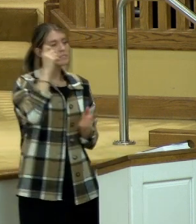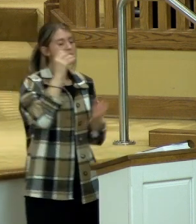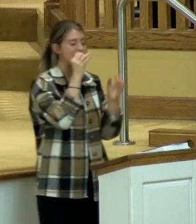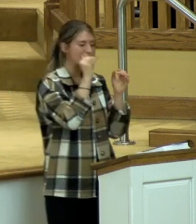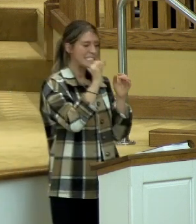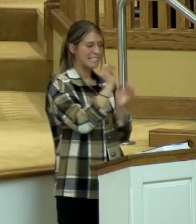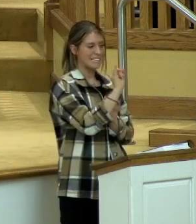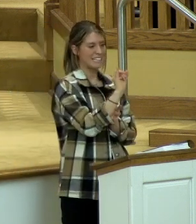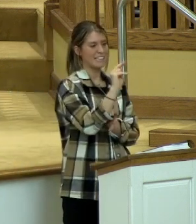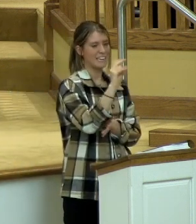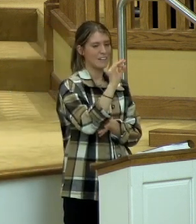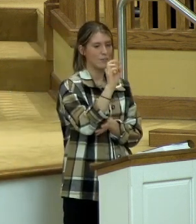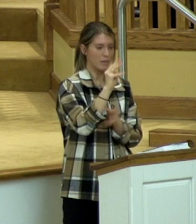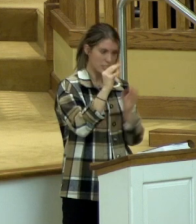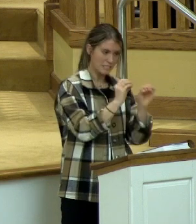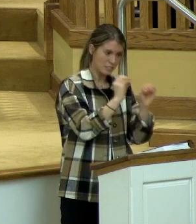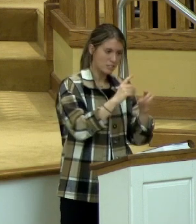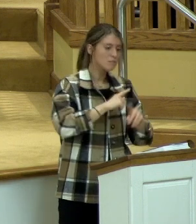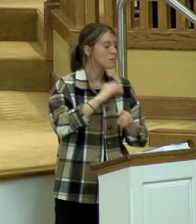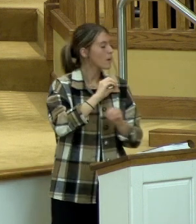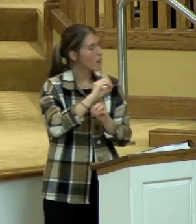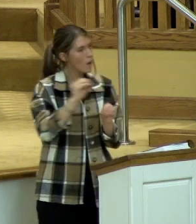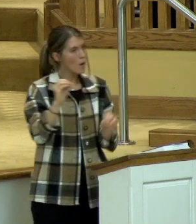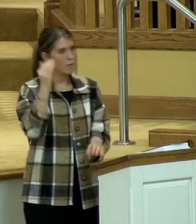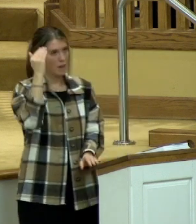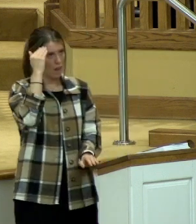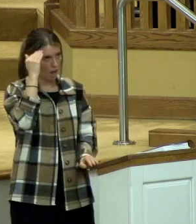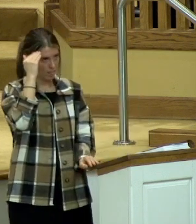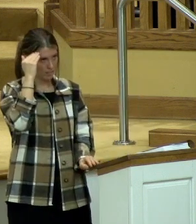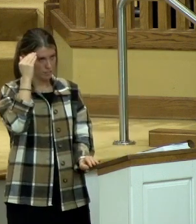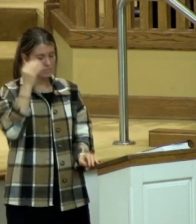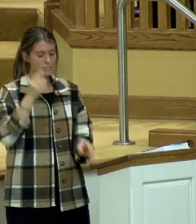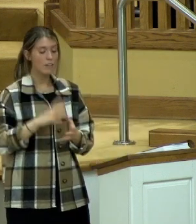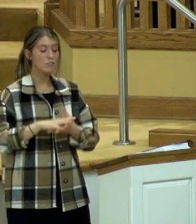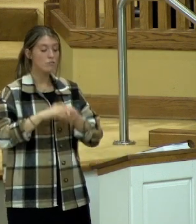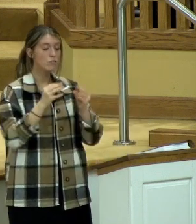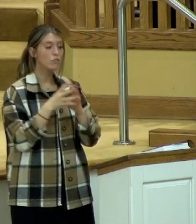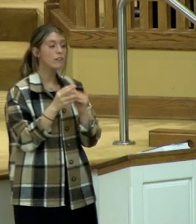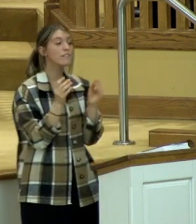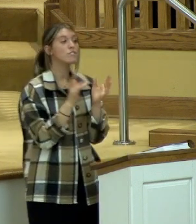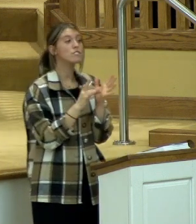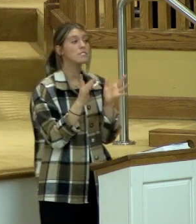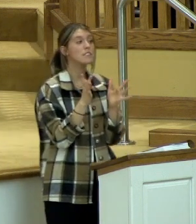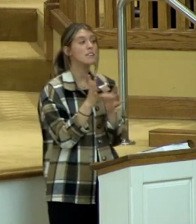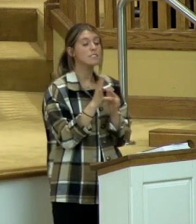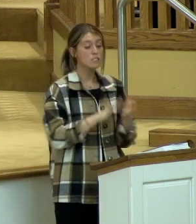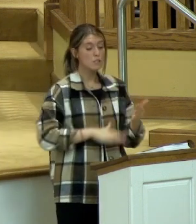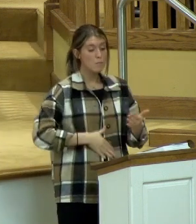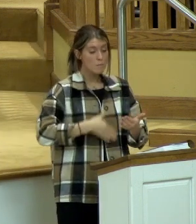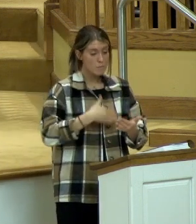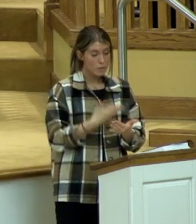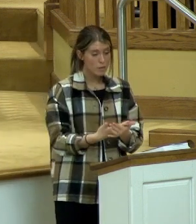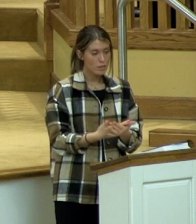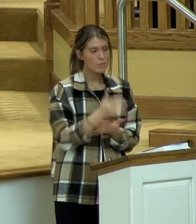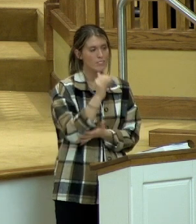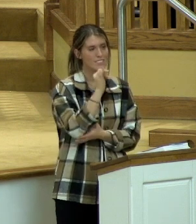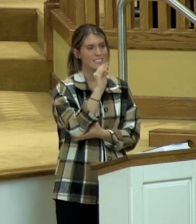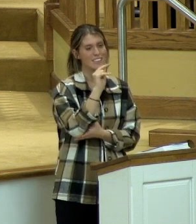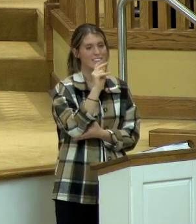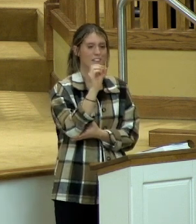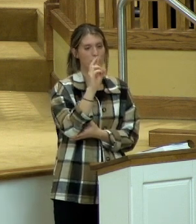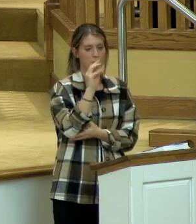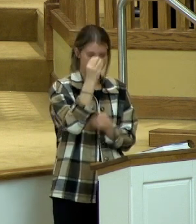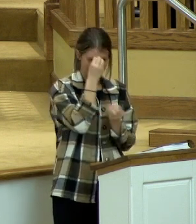knowledge, okay? The story of Jesus, don't miss this now, the story of Jesus' birth was information.